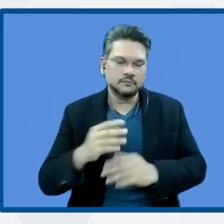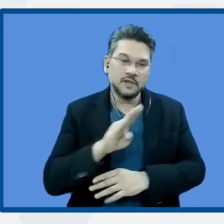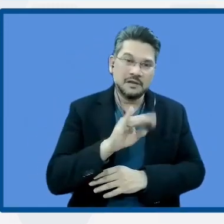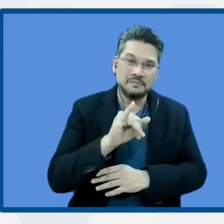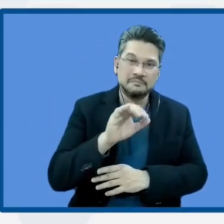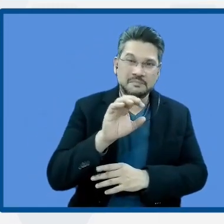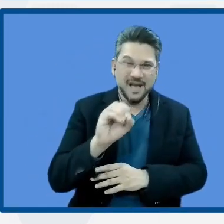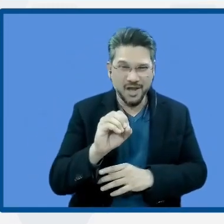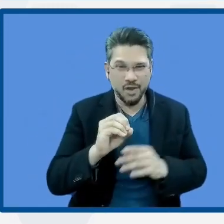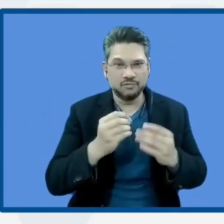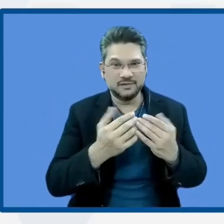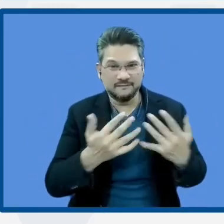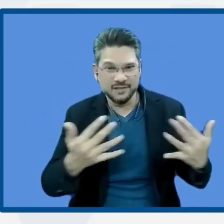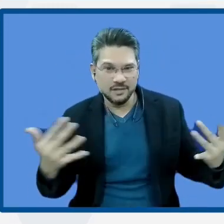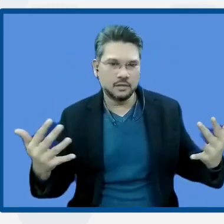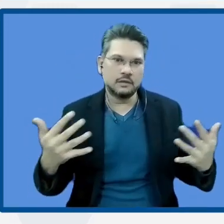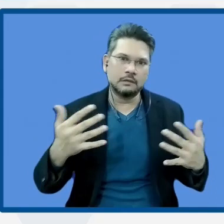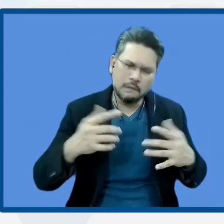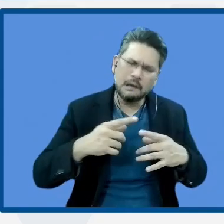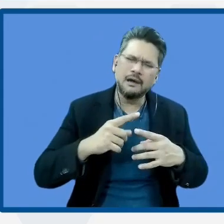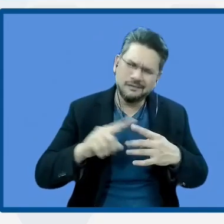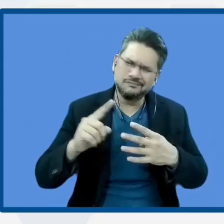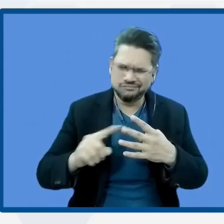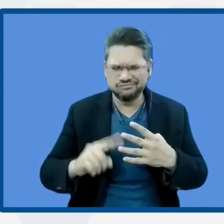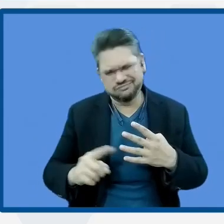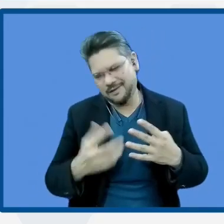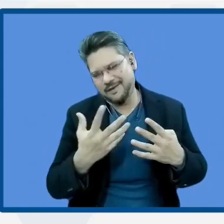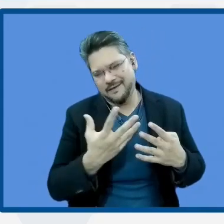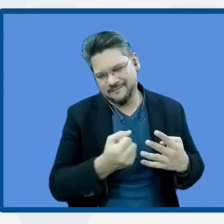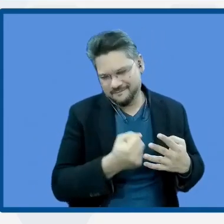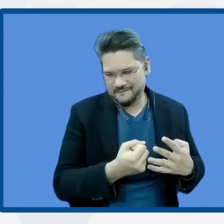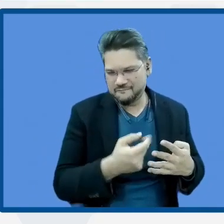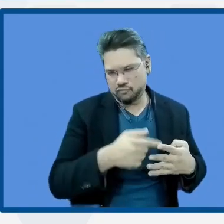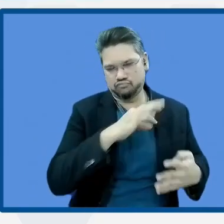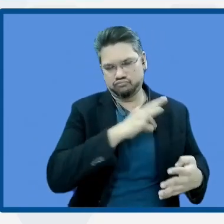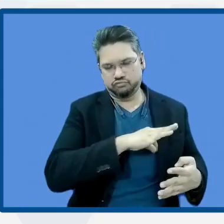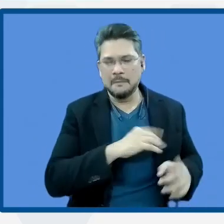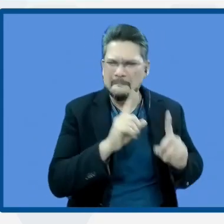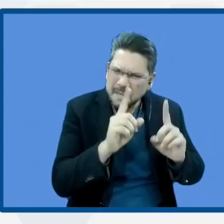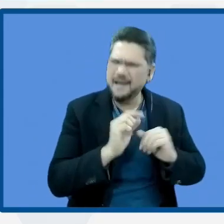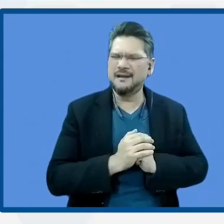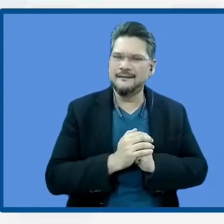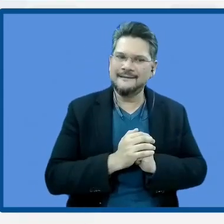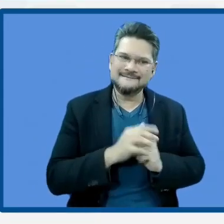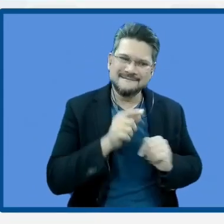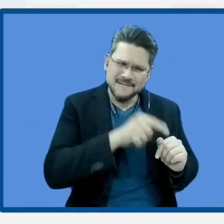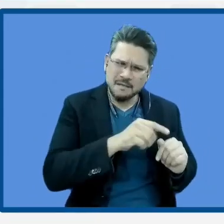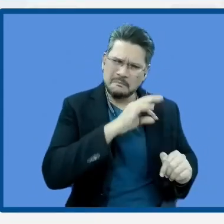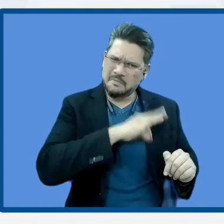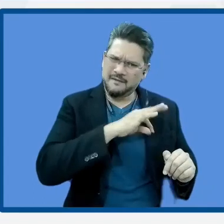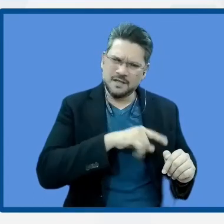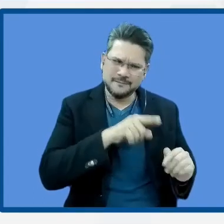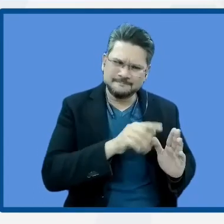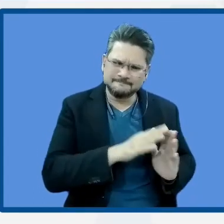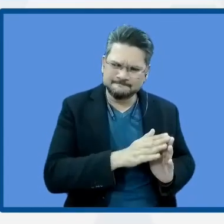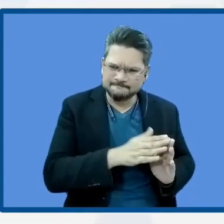that right now, none of these benefits really turn into the hands of